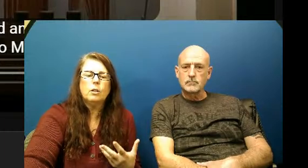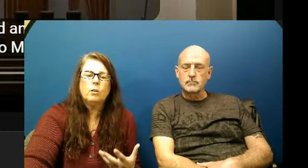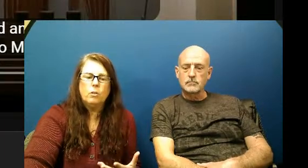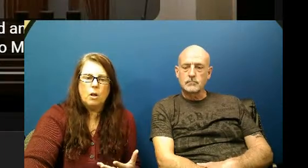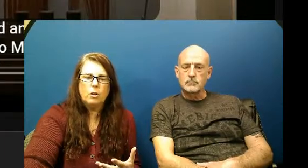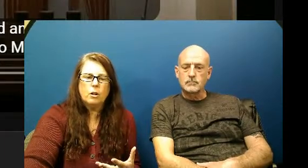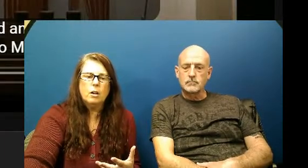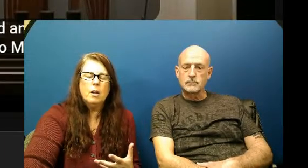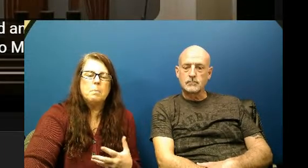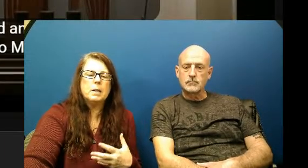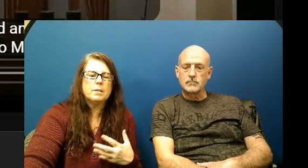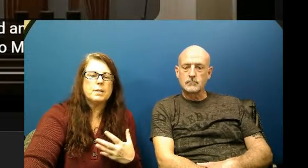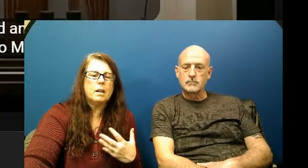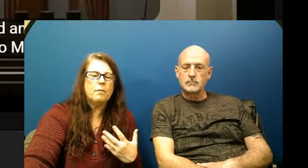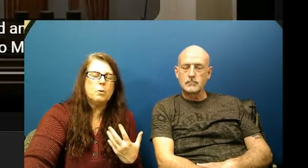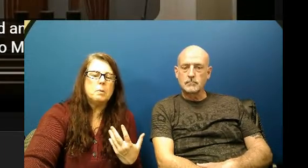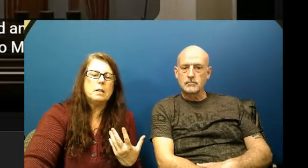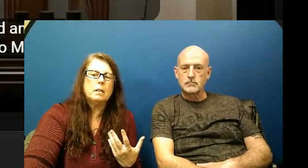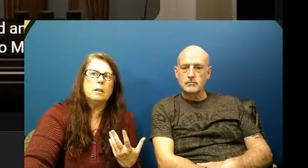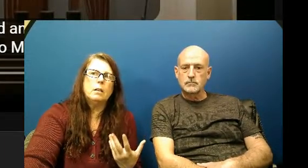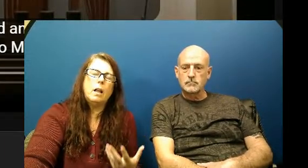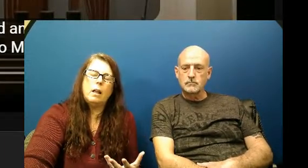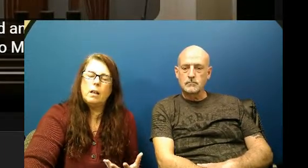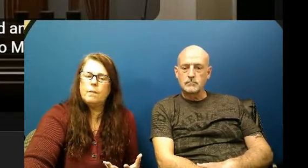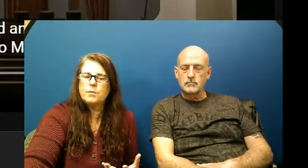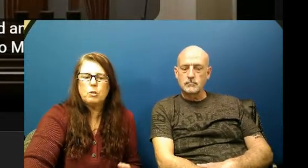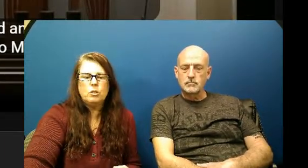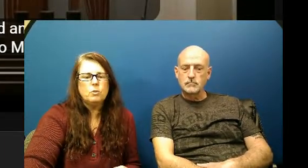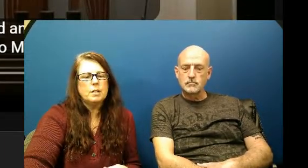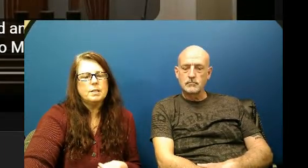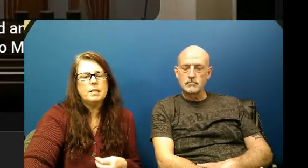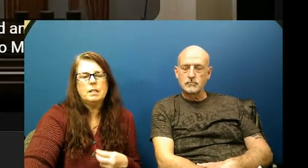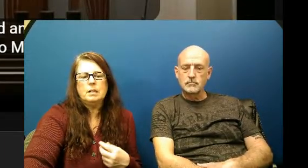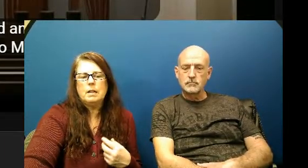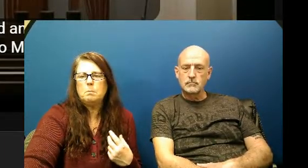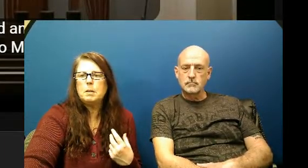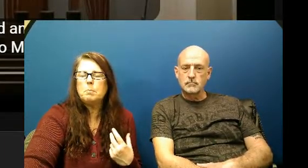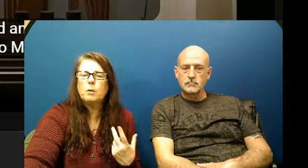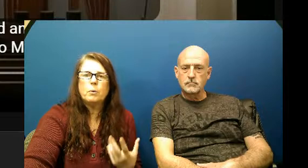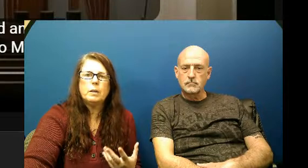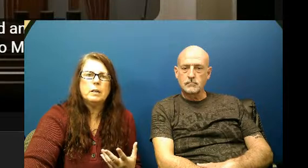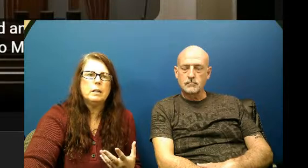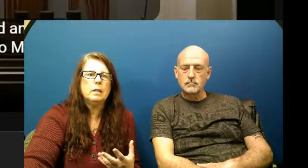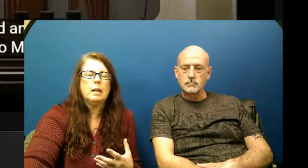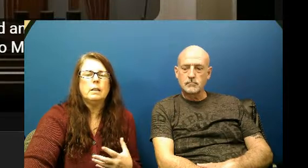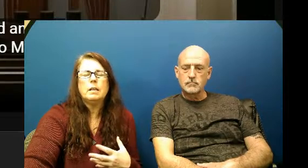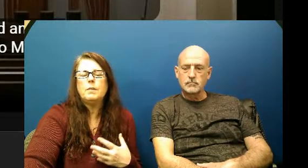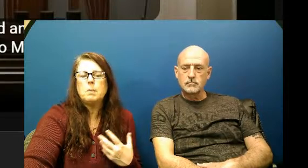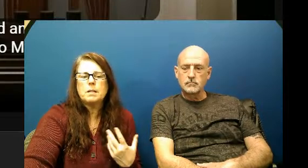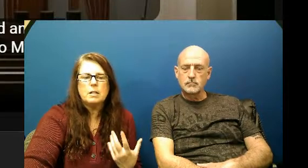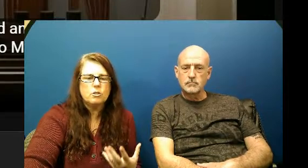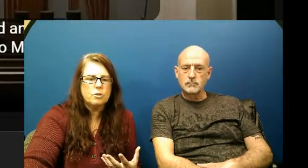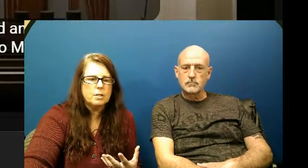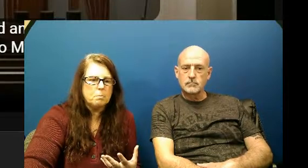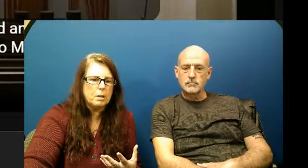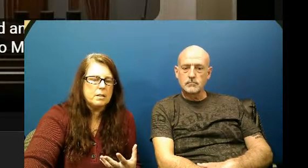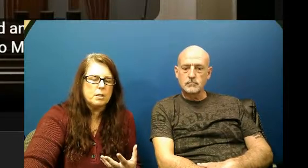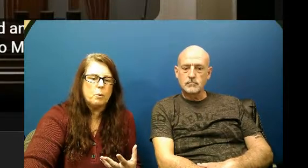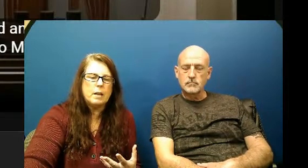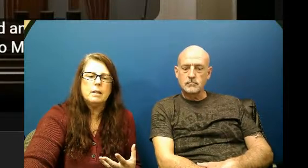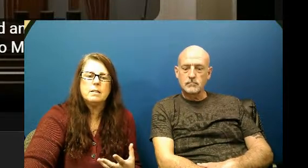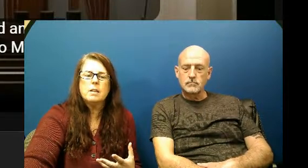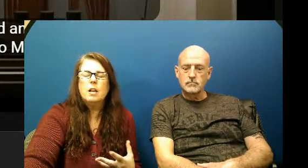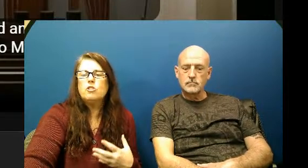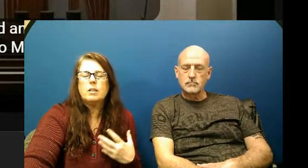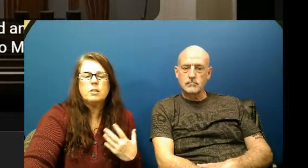it take a little longer because the government loves when you concede, and people going in and leaving best interest in place